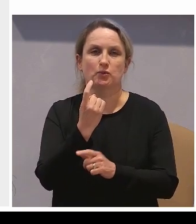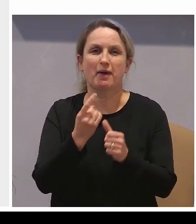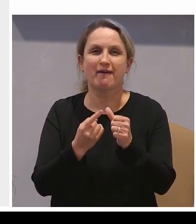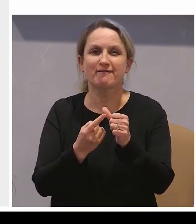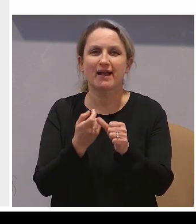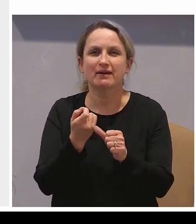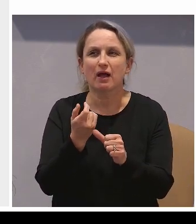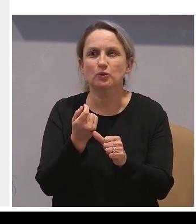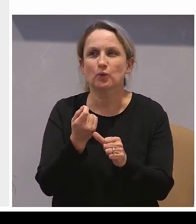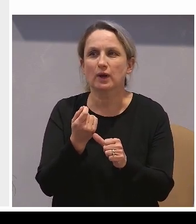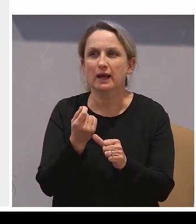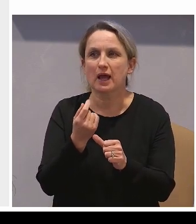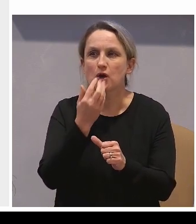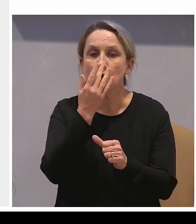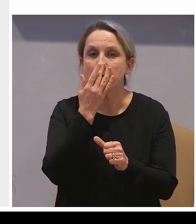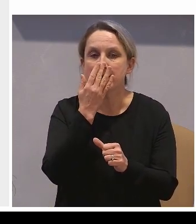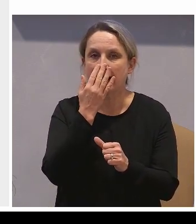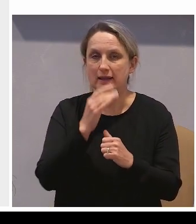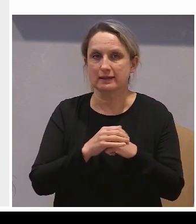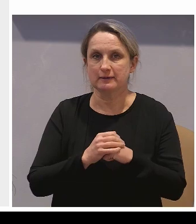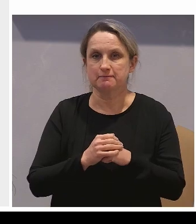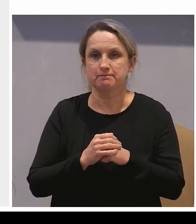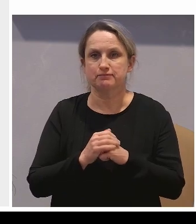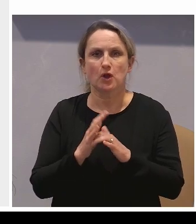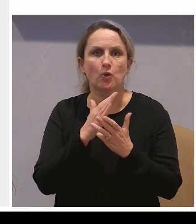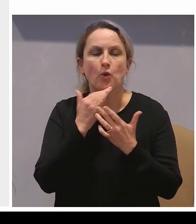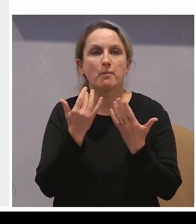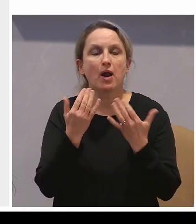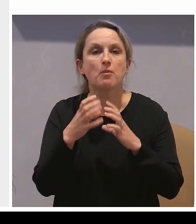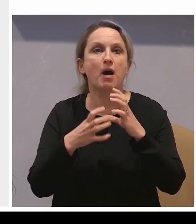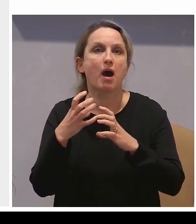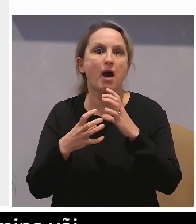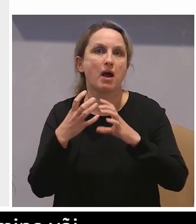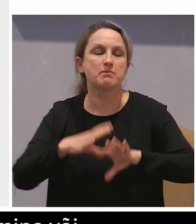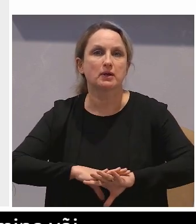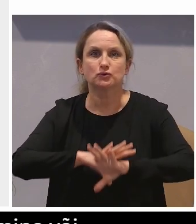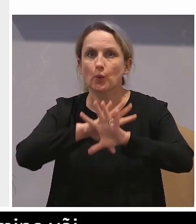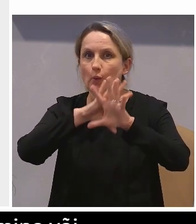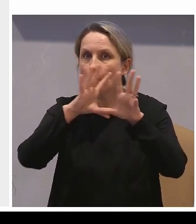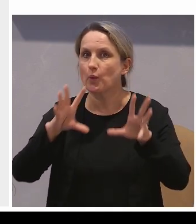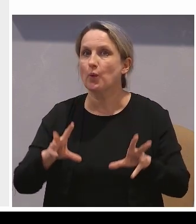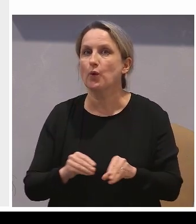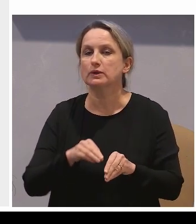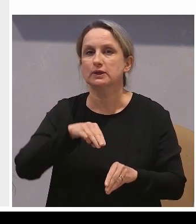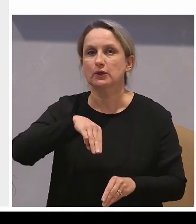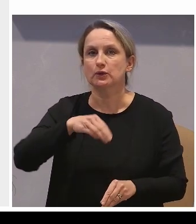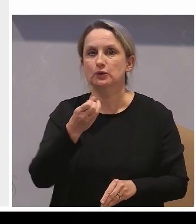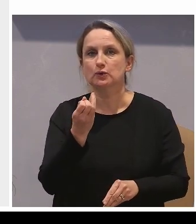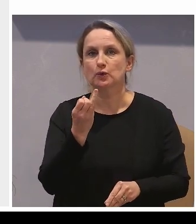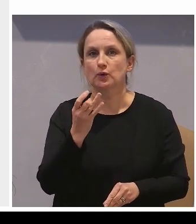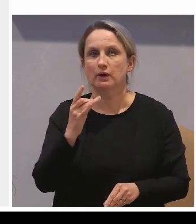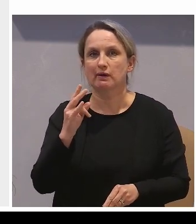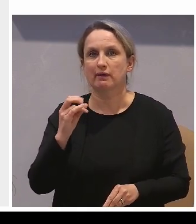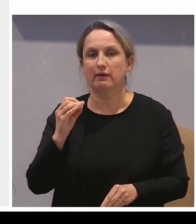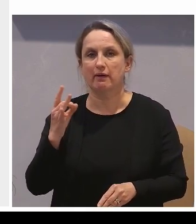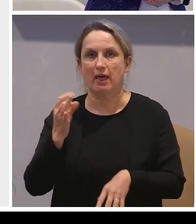natukene babies. numbreid ka, et kui Also, palju maailmas on üldse how siis many women Turneri have the sündroomiga Turner naisi. syndrome